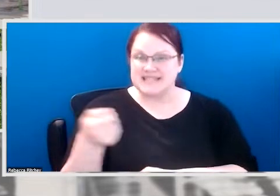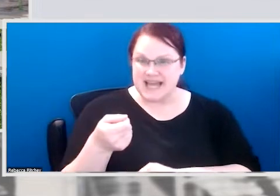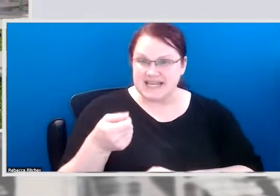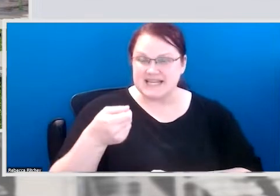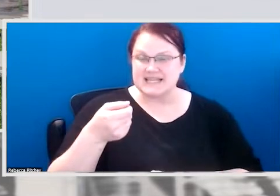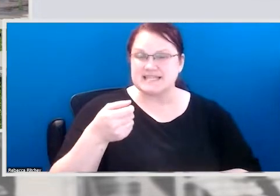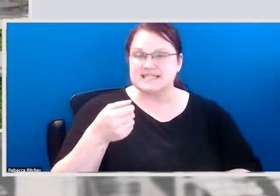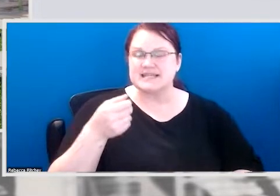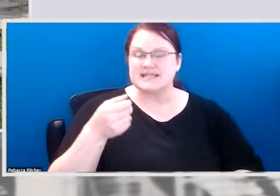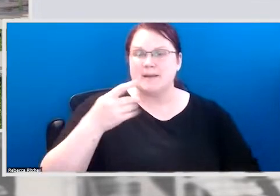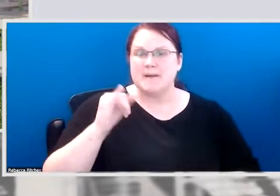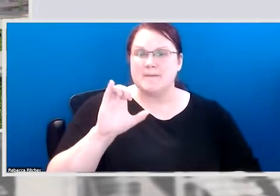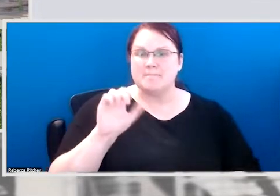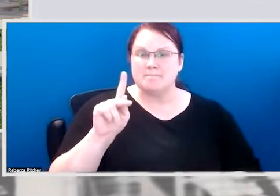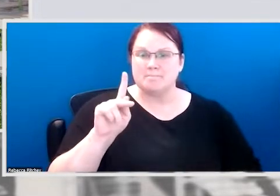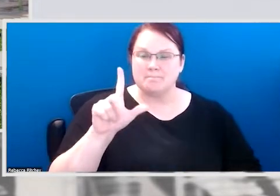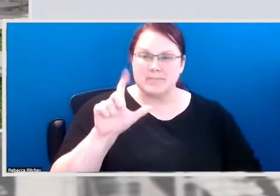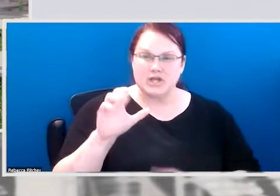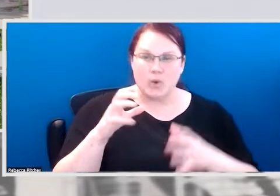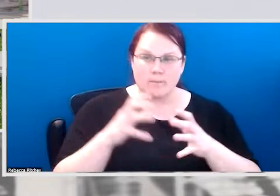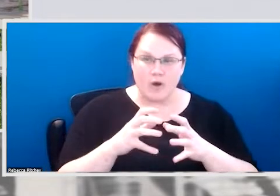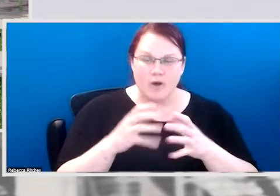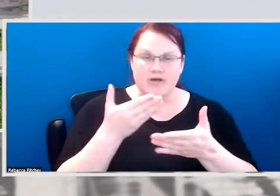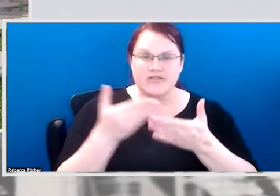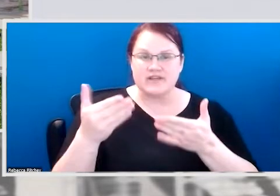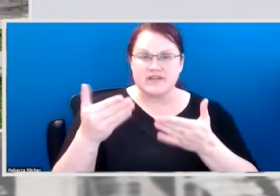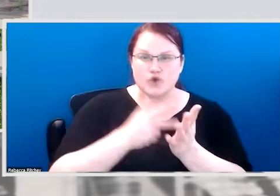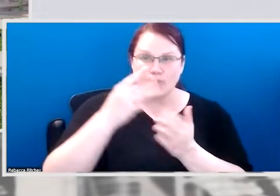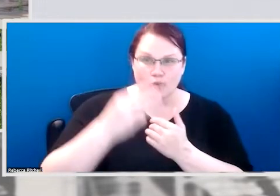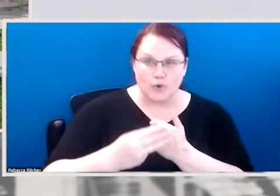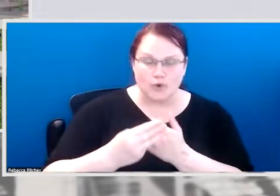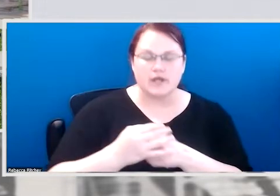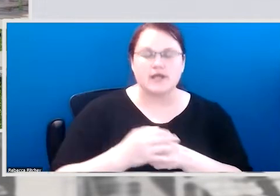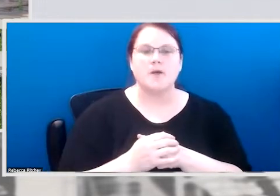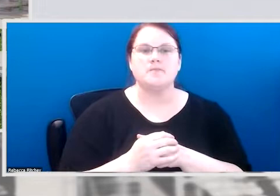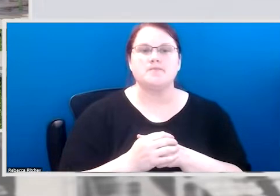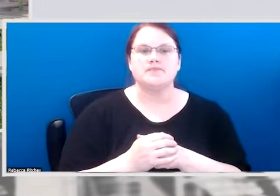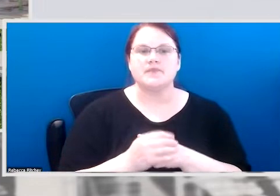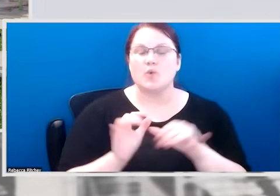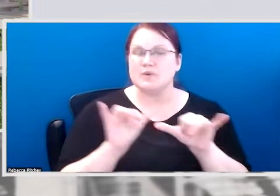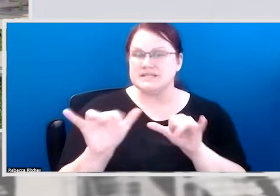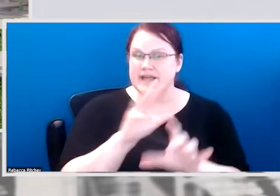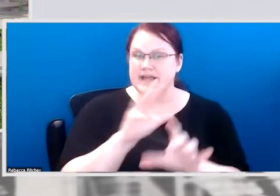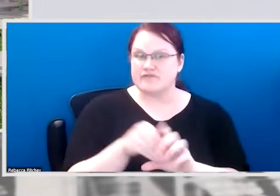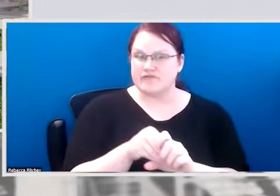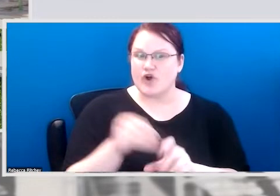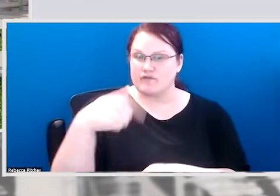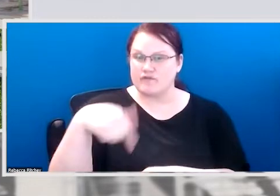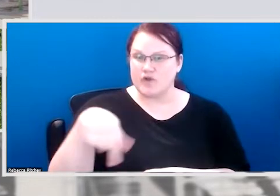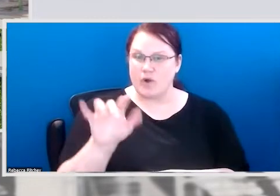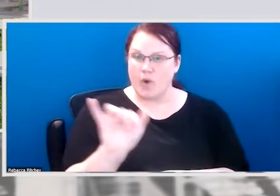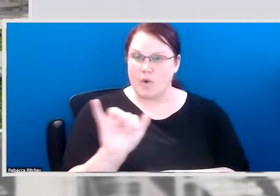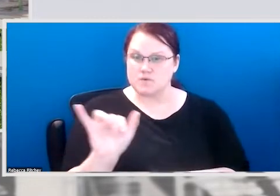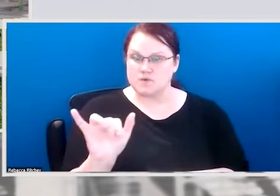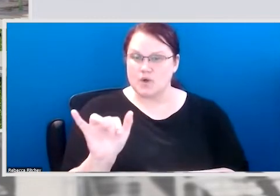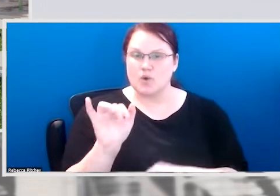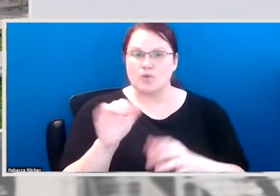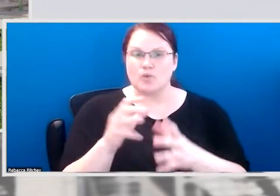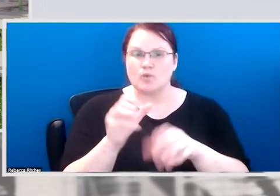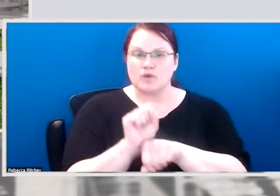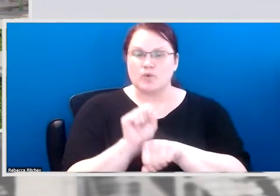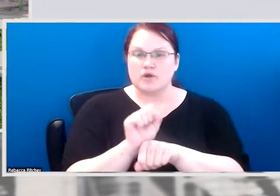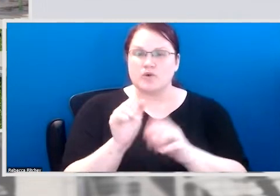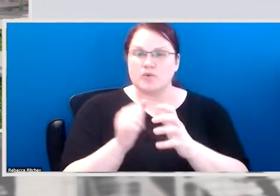pickleball and places where things are programmed, we do stay involved in those as well because we work with a lot of